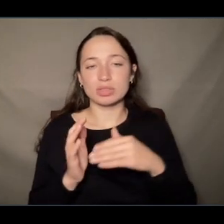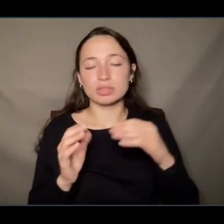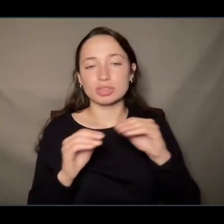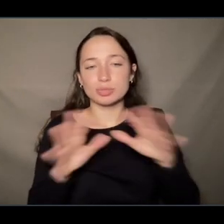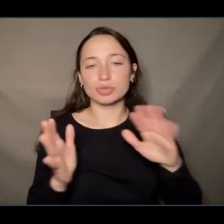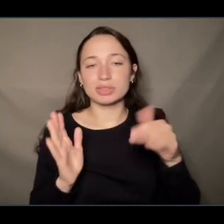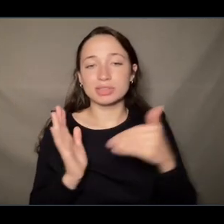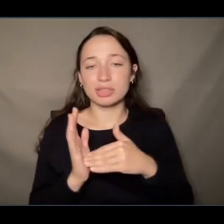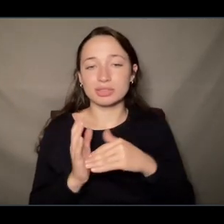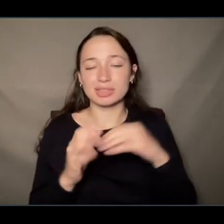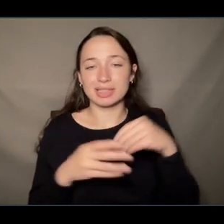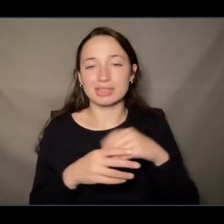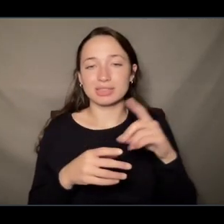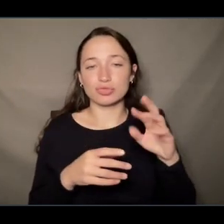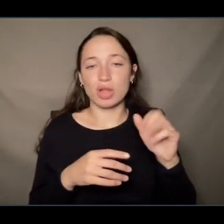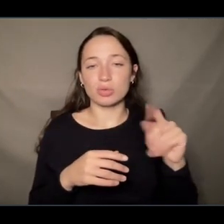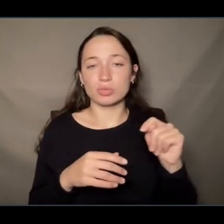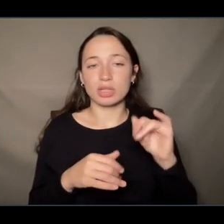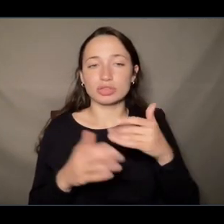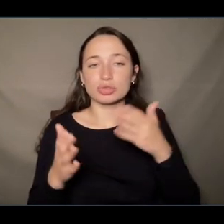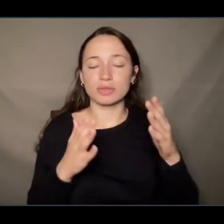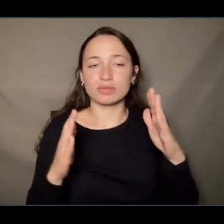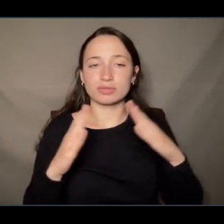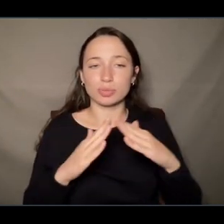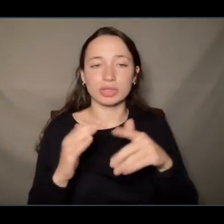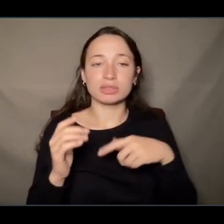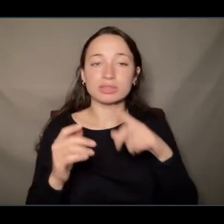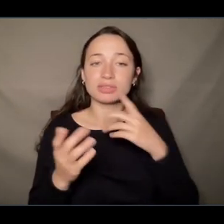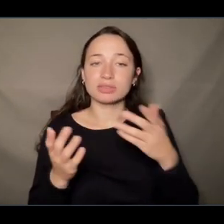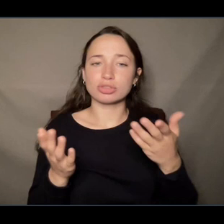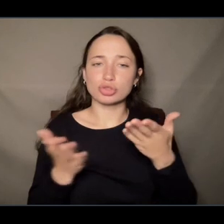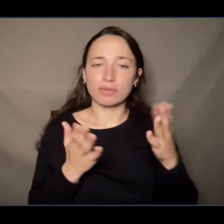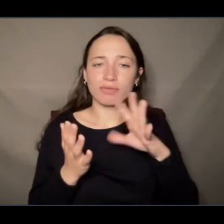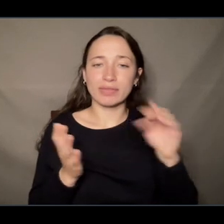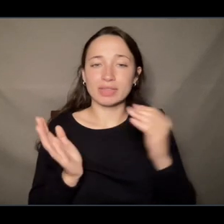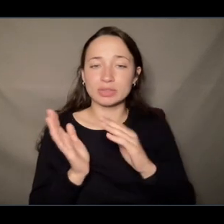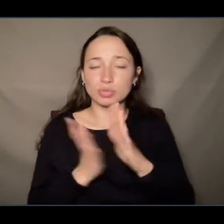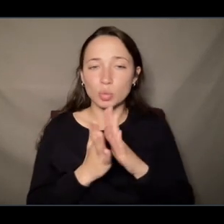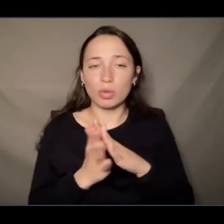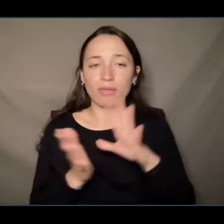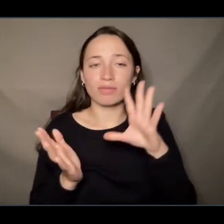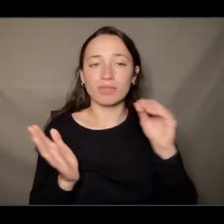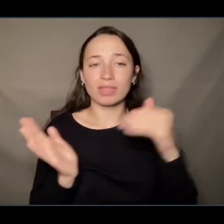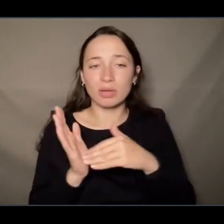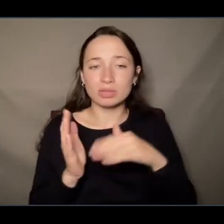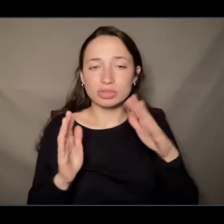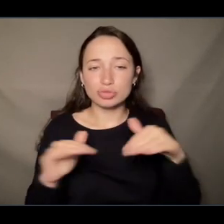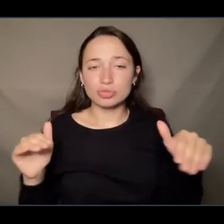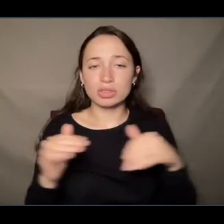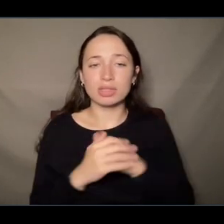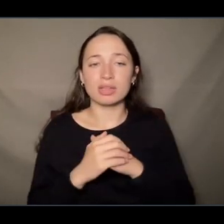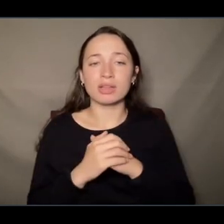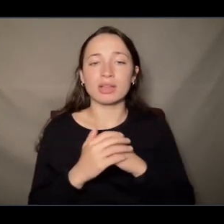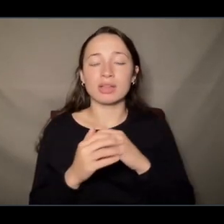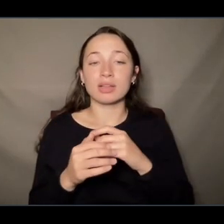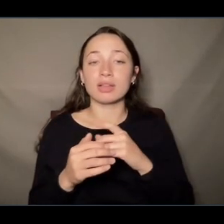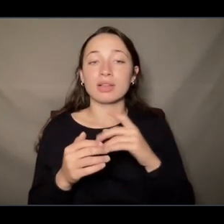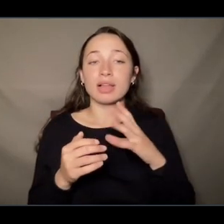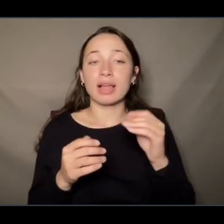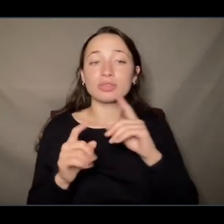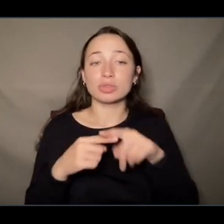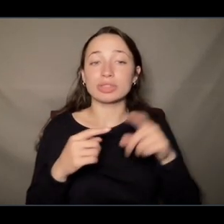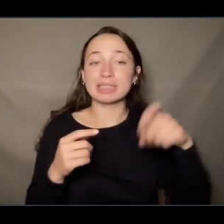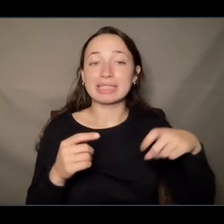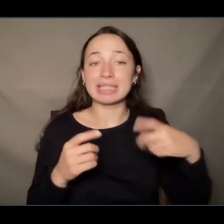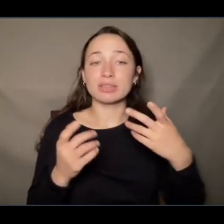in Dracut that serves the Merrimack Valley. And it's designed to serve 50 schools, 50,000 children. And in answer to the need in the state,